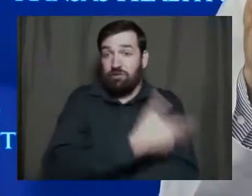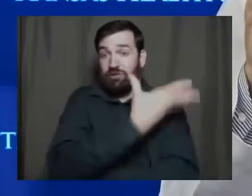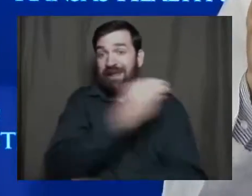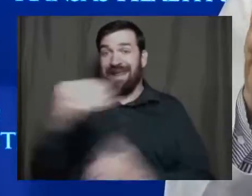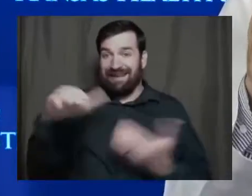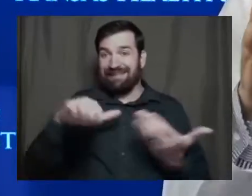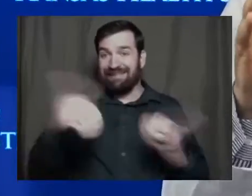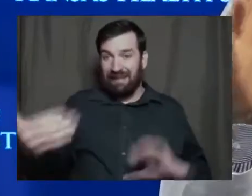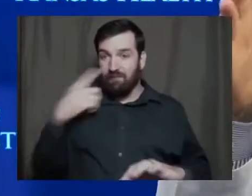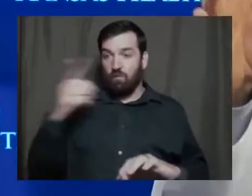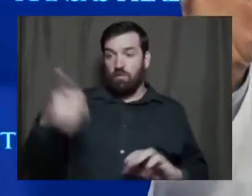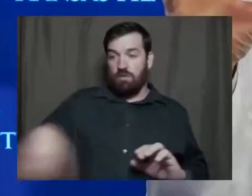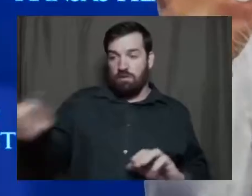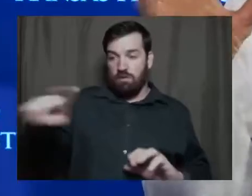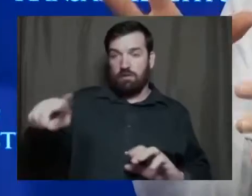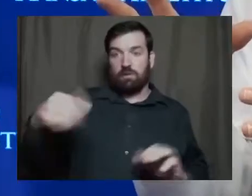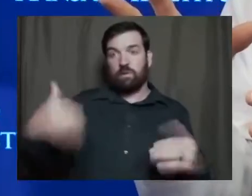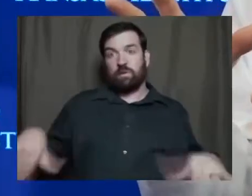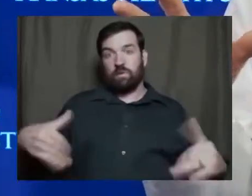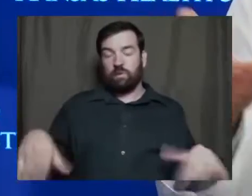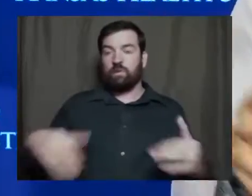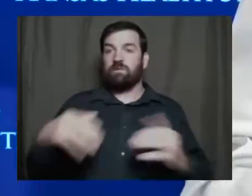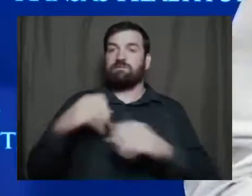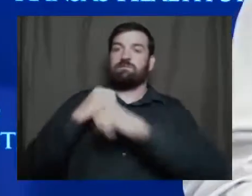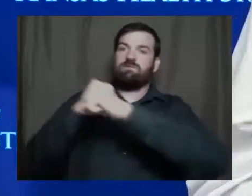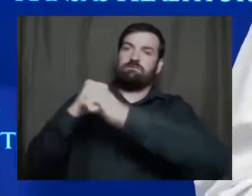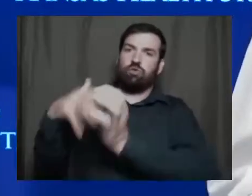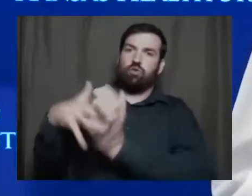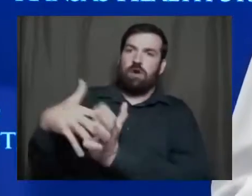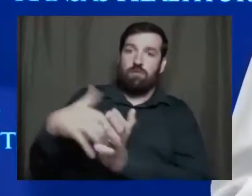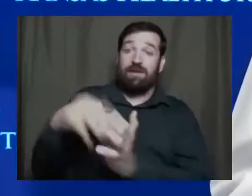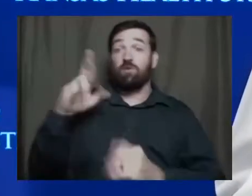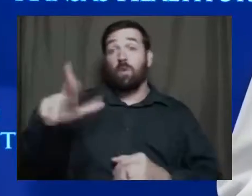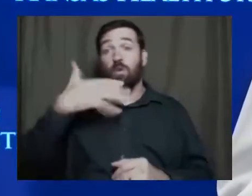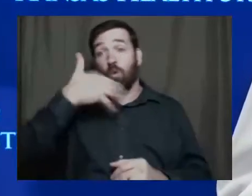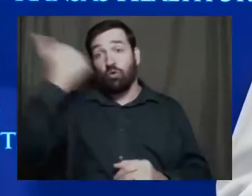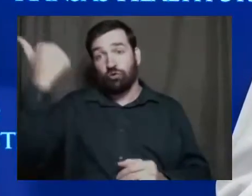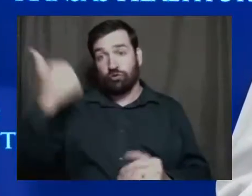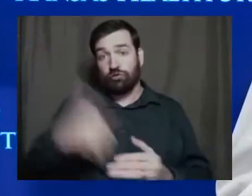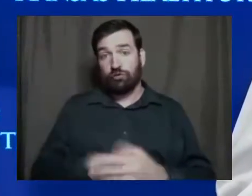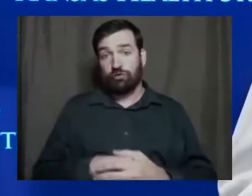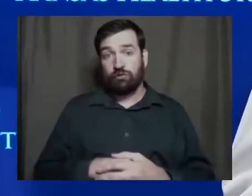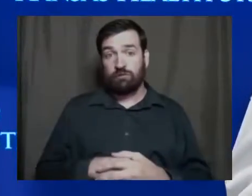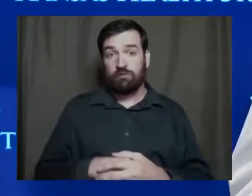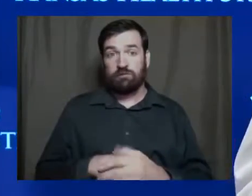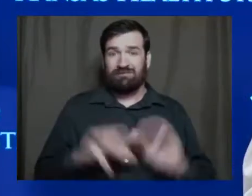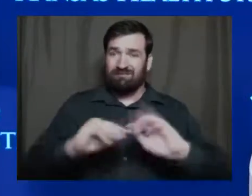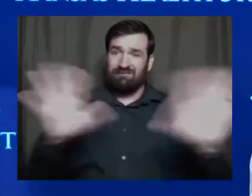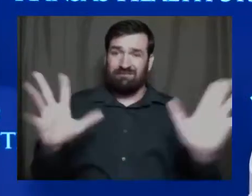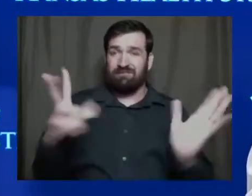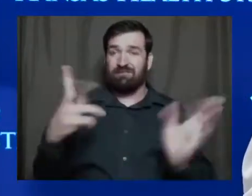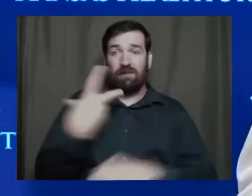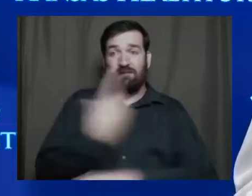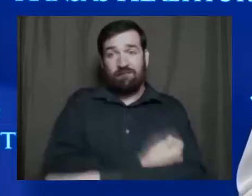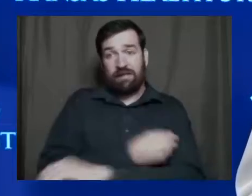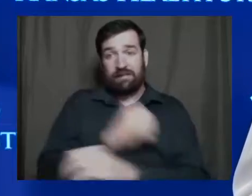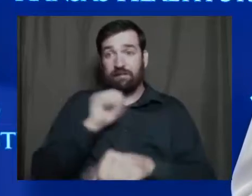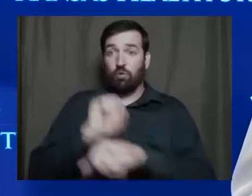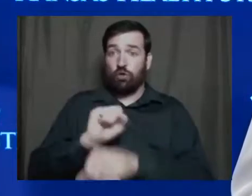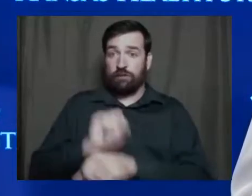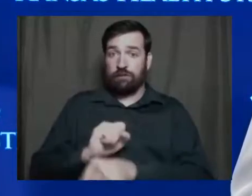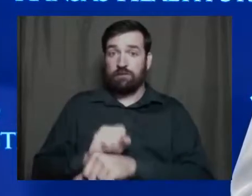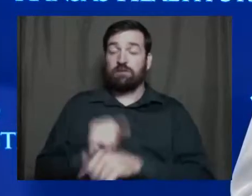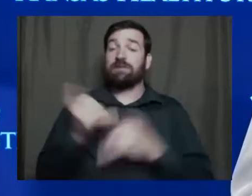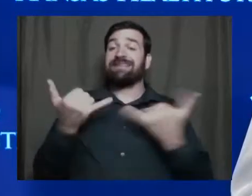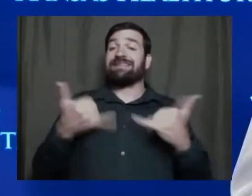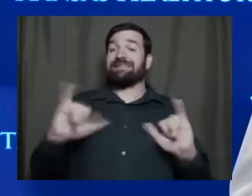who are very immunocompromised or who are a lot older. So there's no question that vaccination works. We think it still helps to reduce